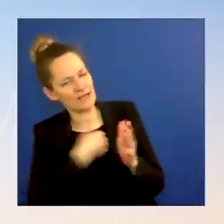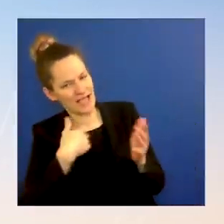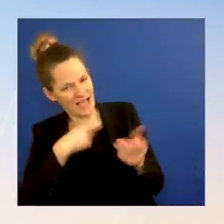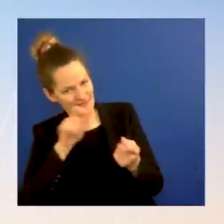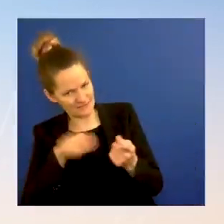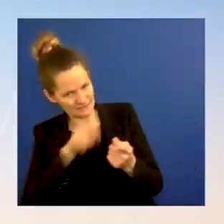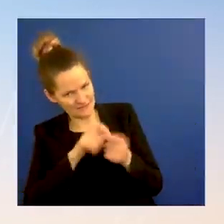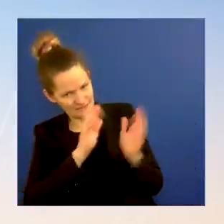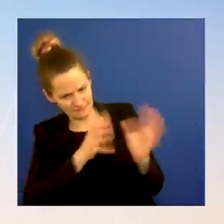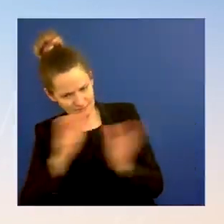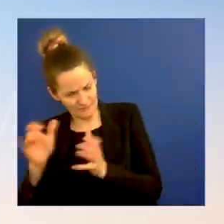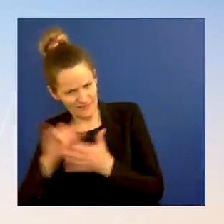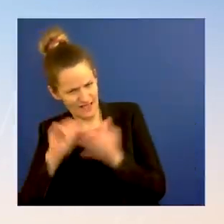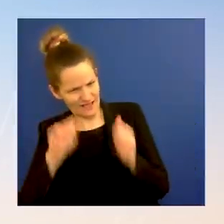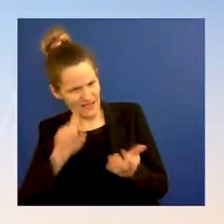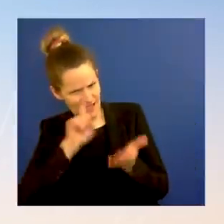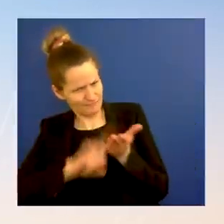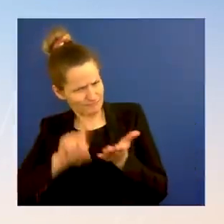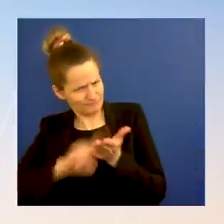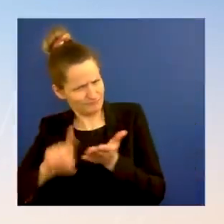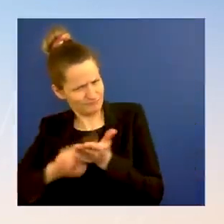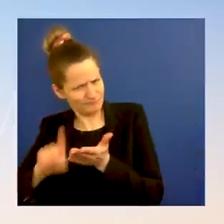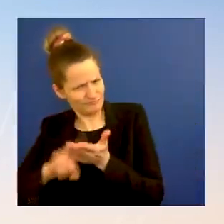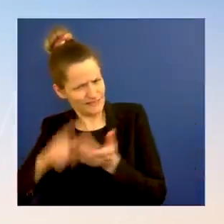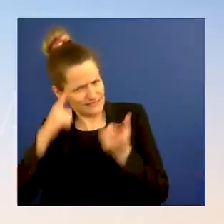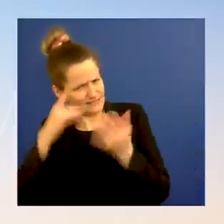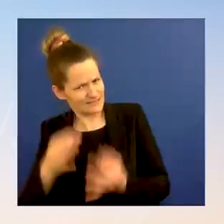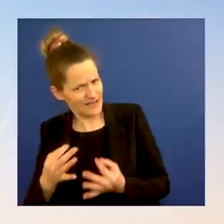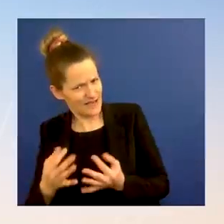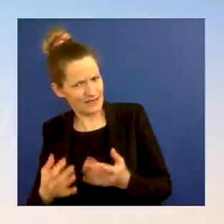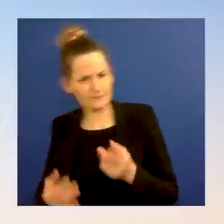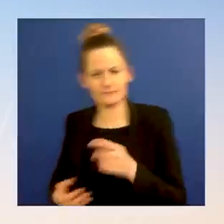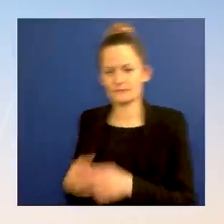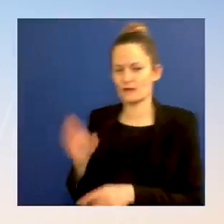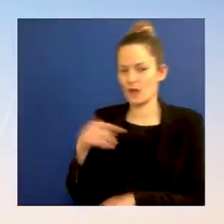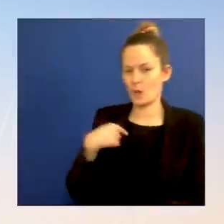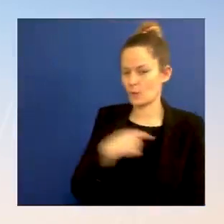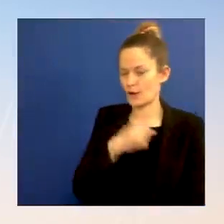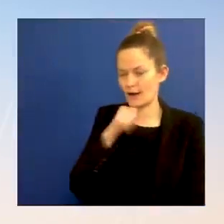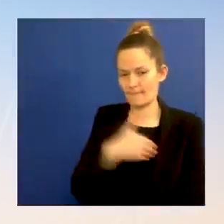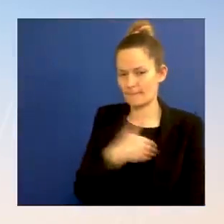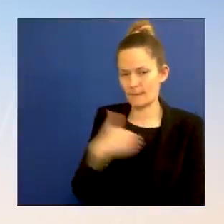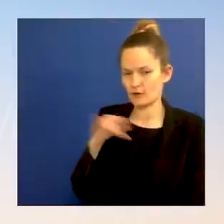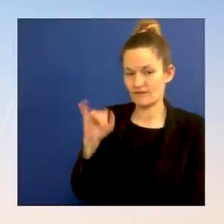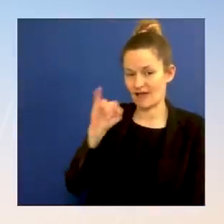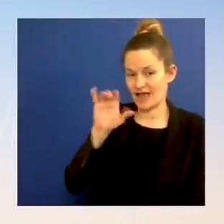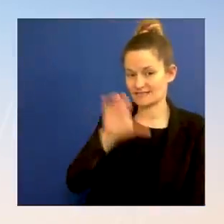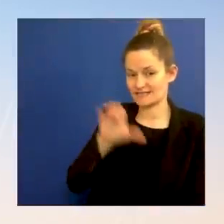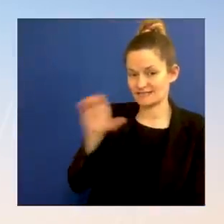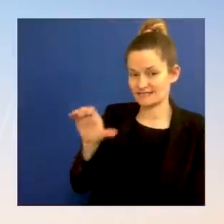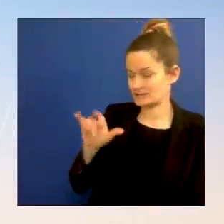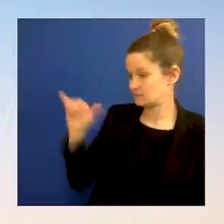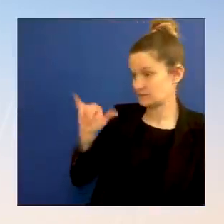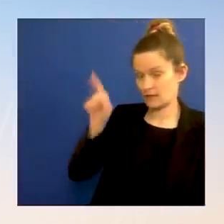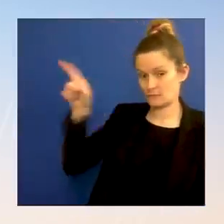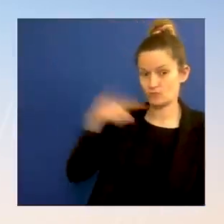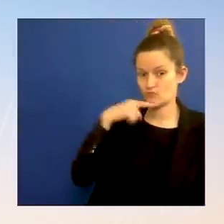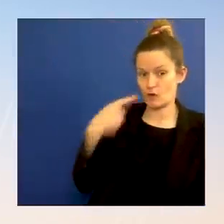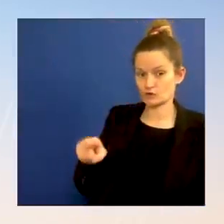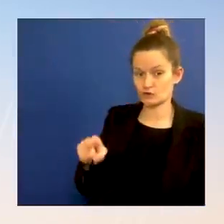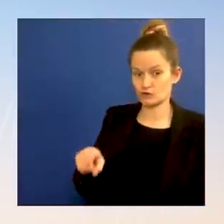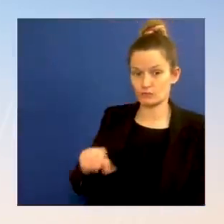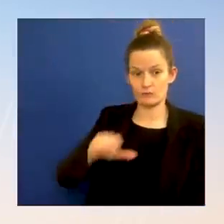ICC, right? Neither is Russia. They are exploring this. There are other entities. I mentioned that we were a